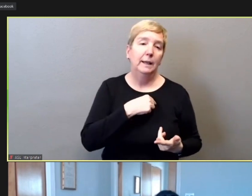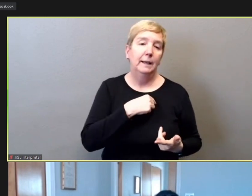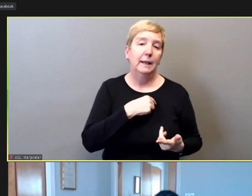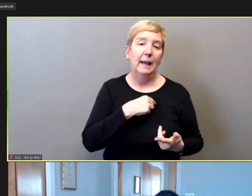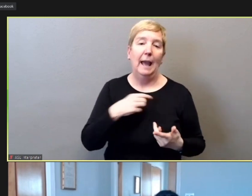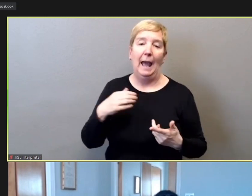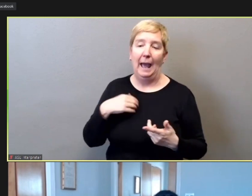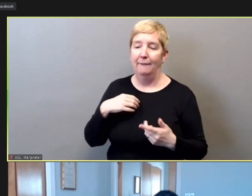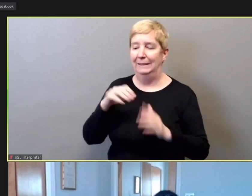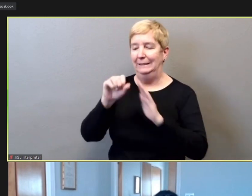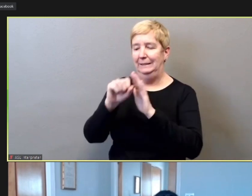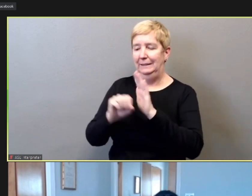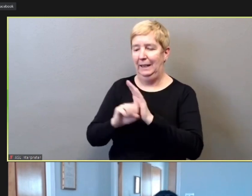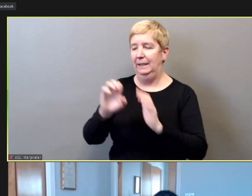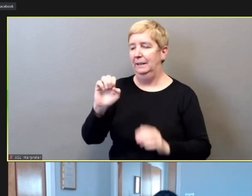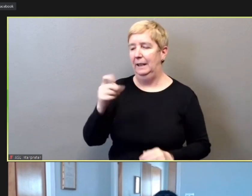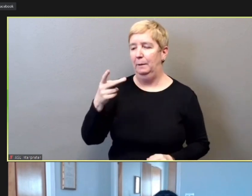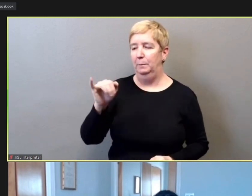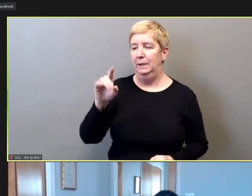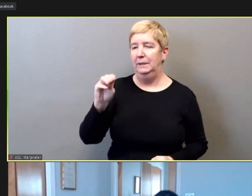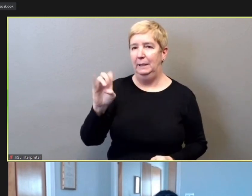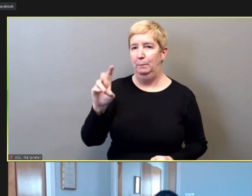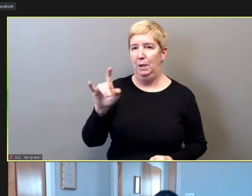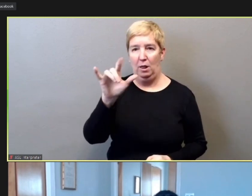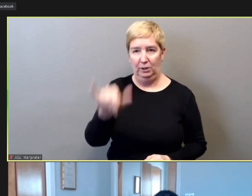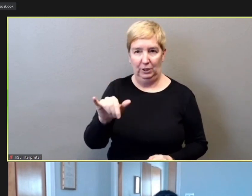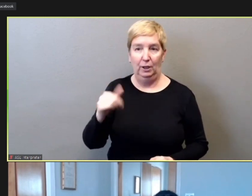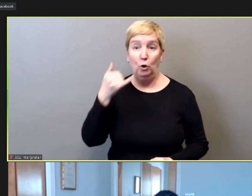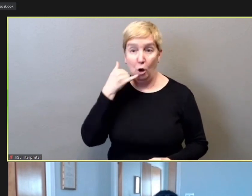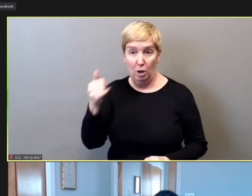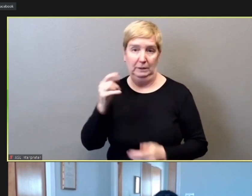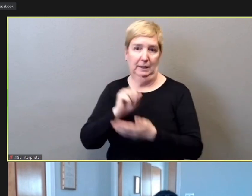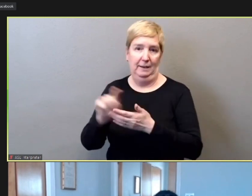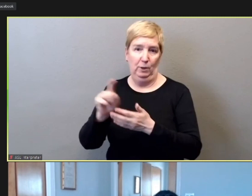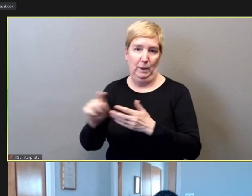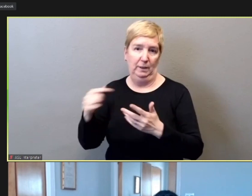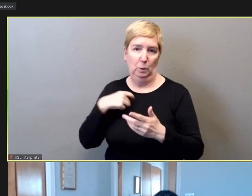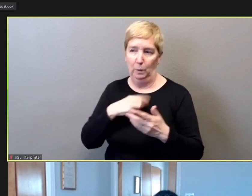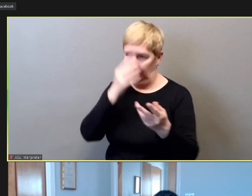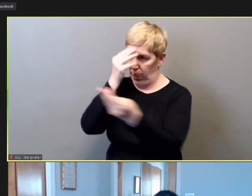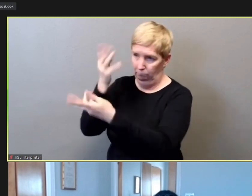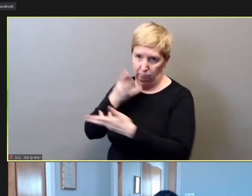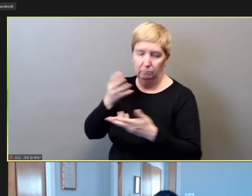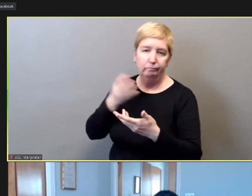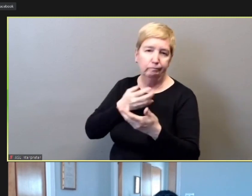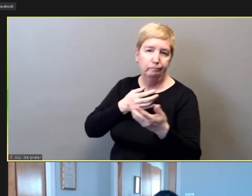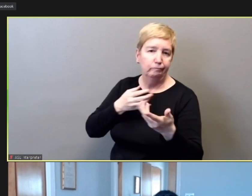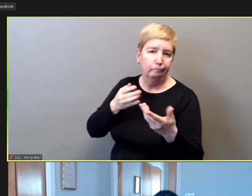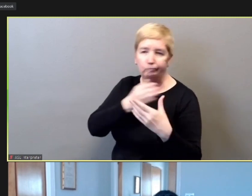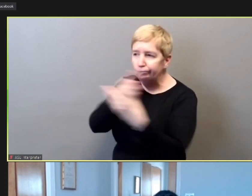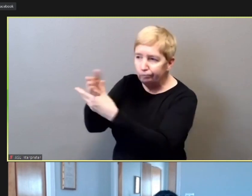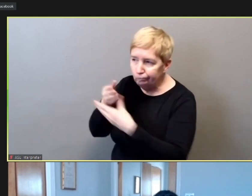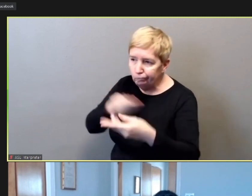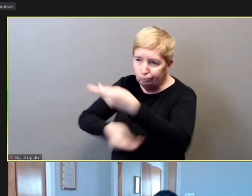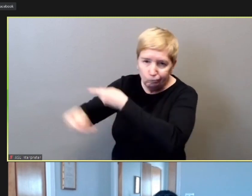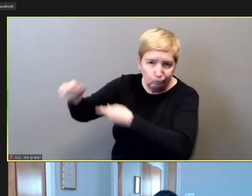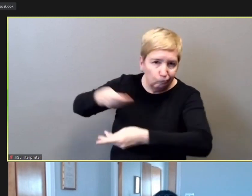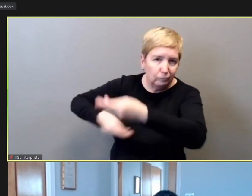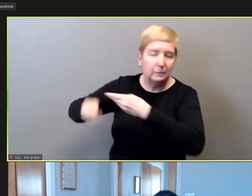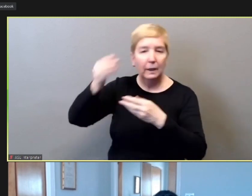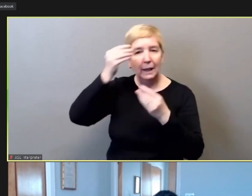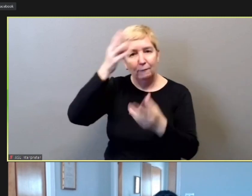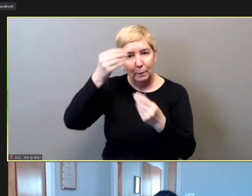state epidemiologist calls. So we try to stay as coordinated and share situational